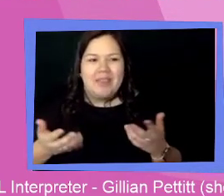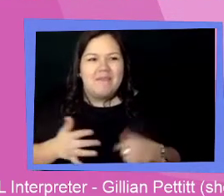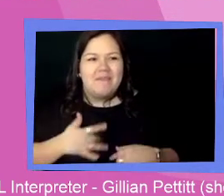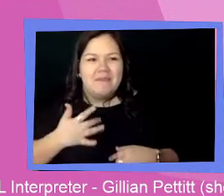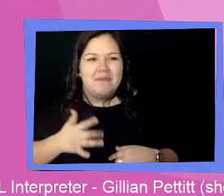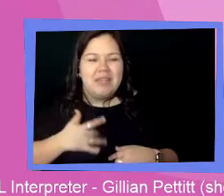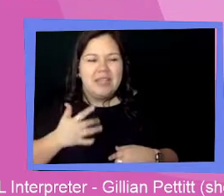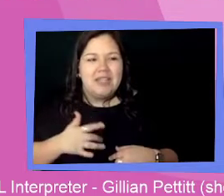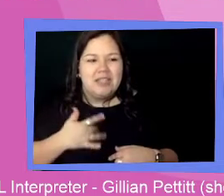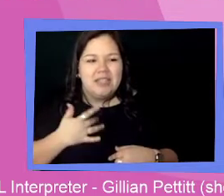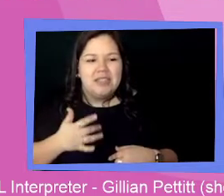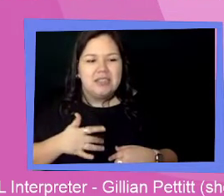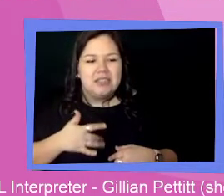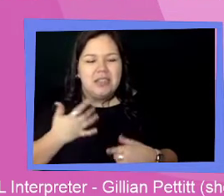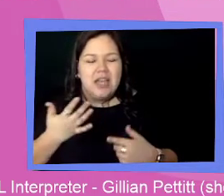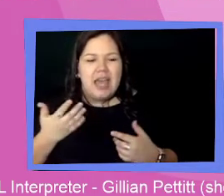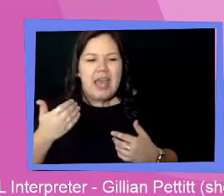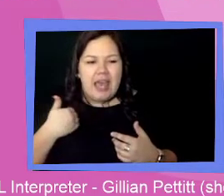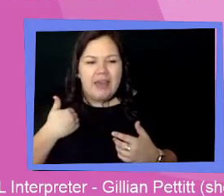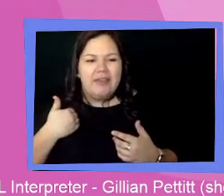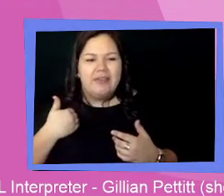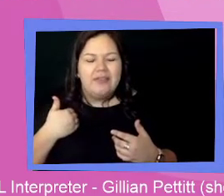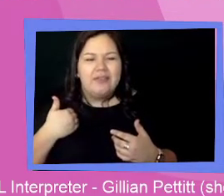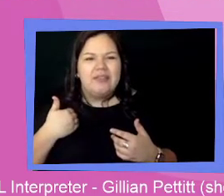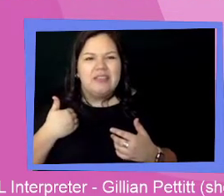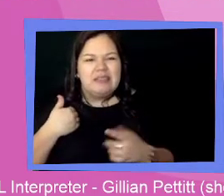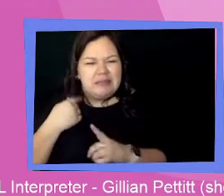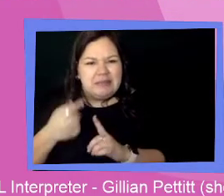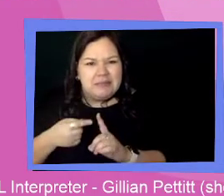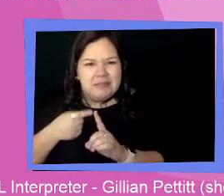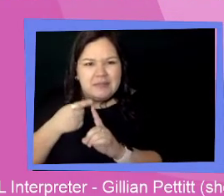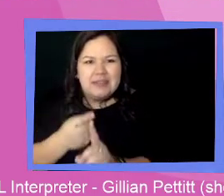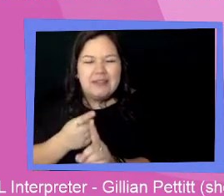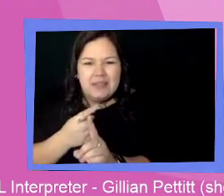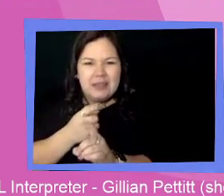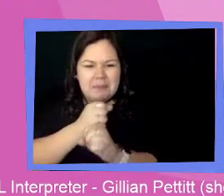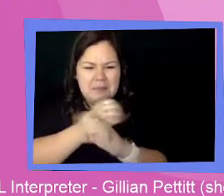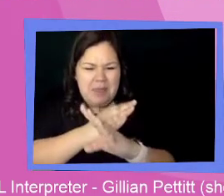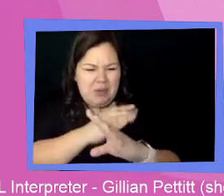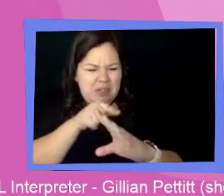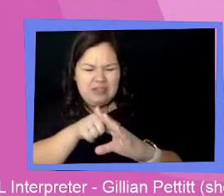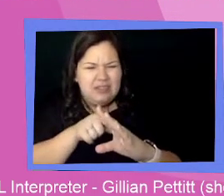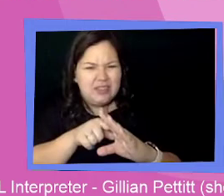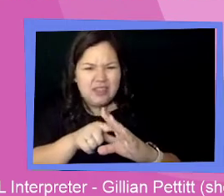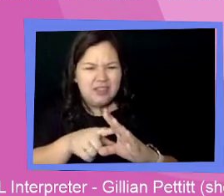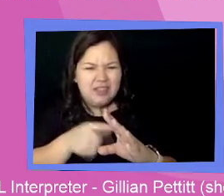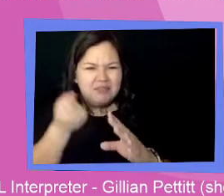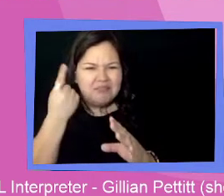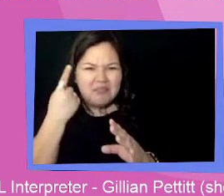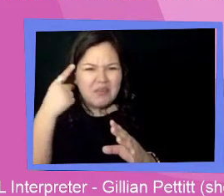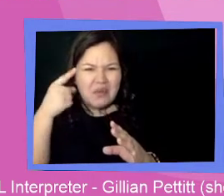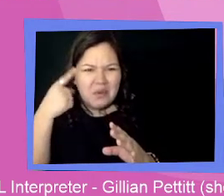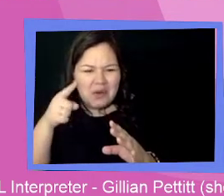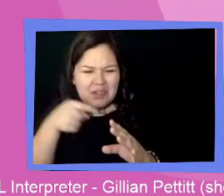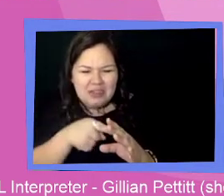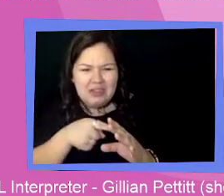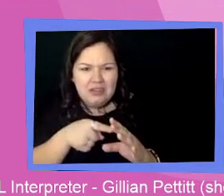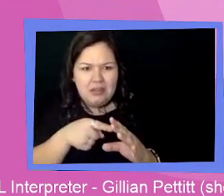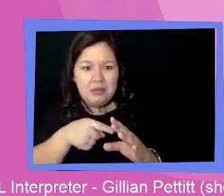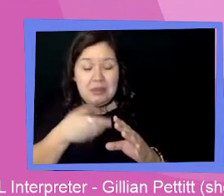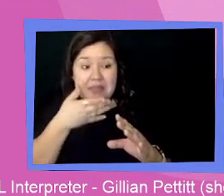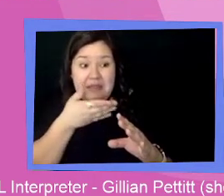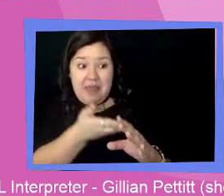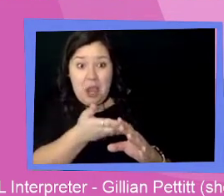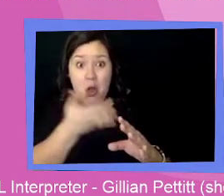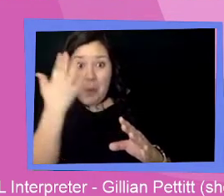I just feel like there are certain barriers that makes no sense, that they're just there now just because they have been there